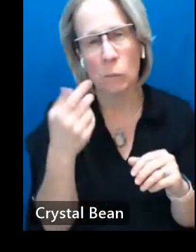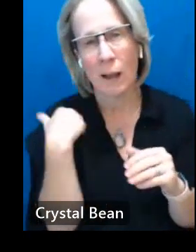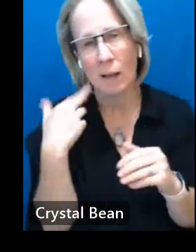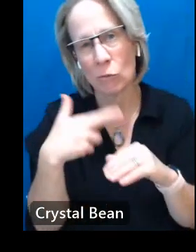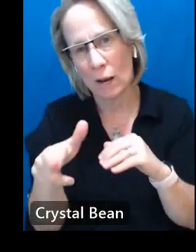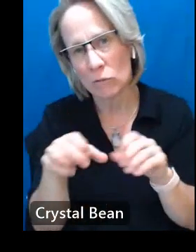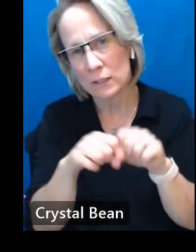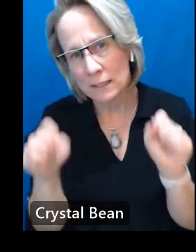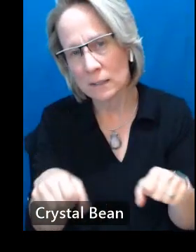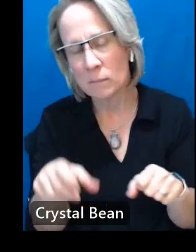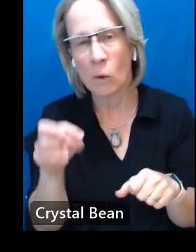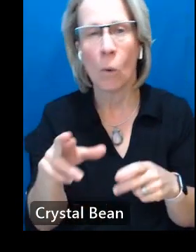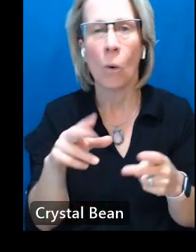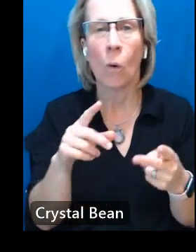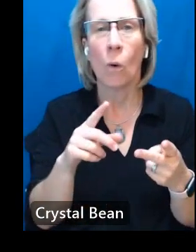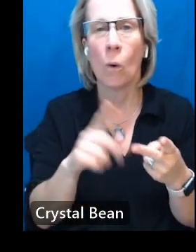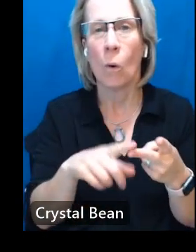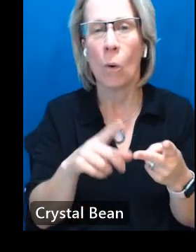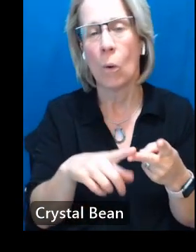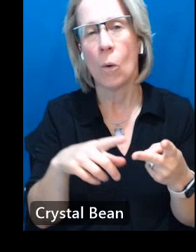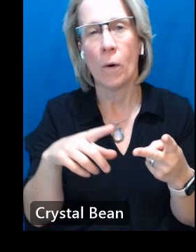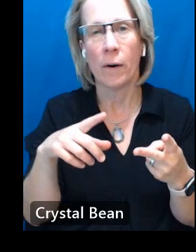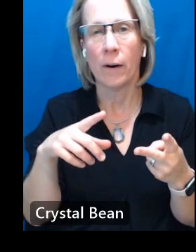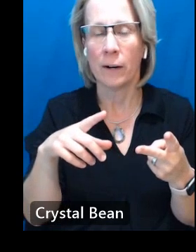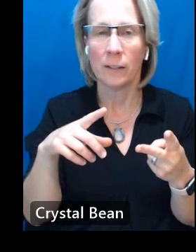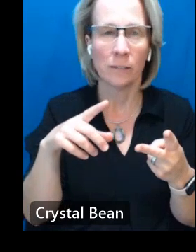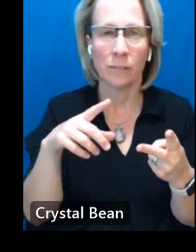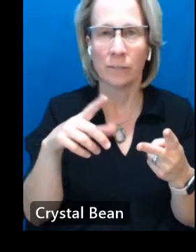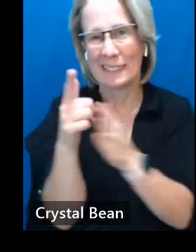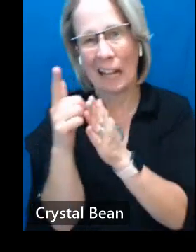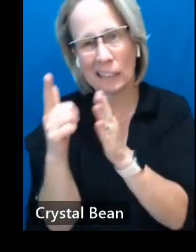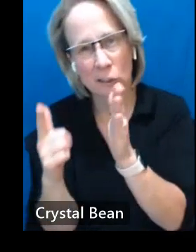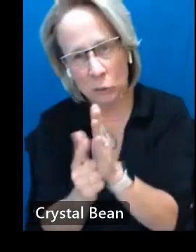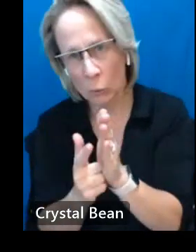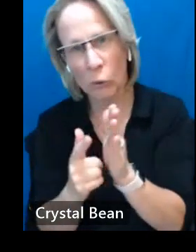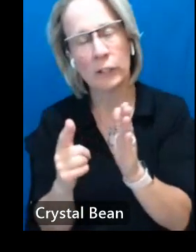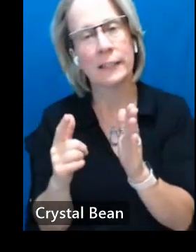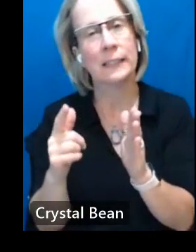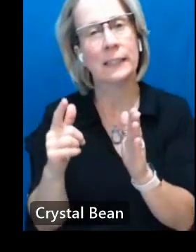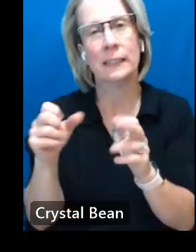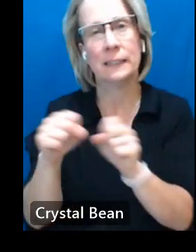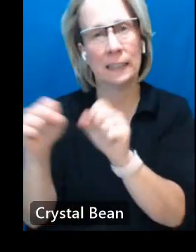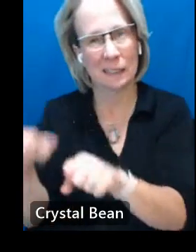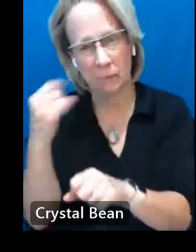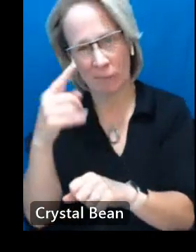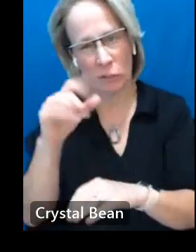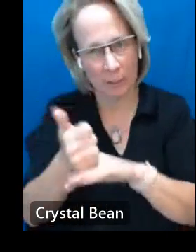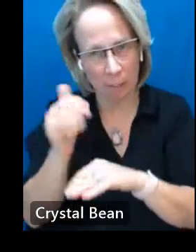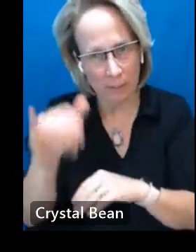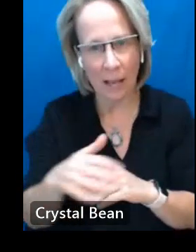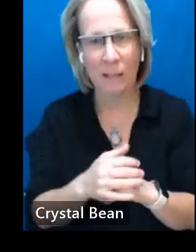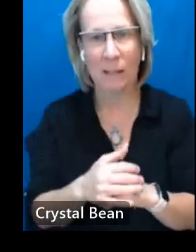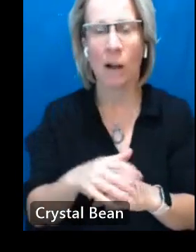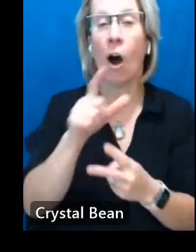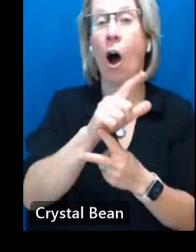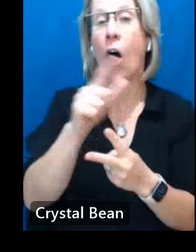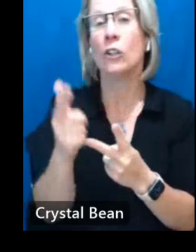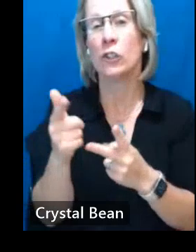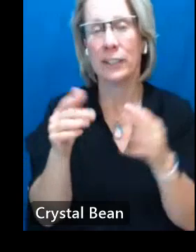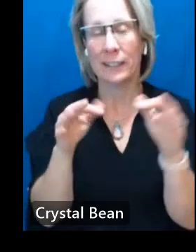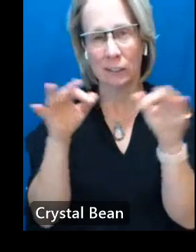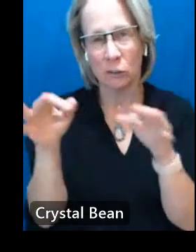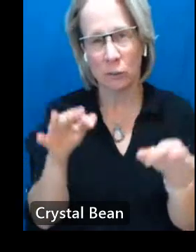statutory citation of the appropriation, if that's what you're setting up, things like that. Alternate description, I usually don't see that used.